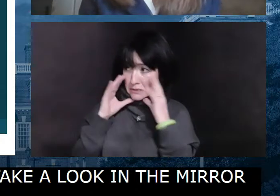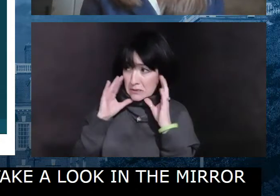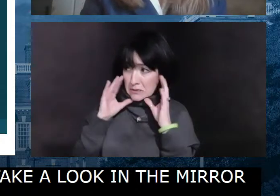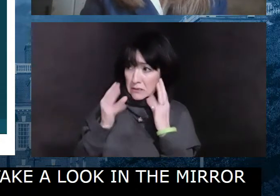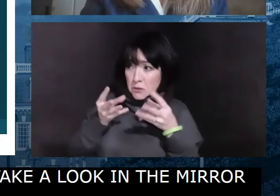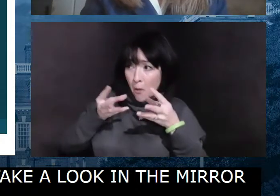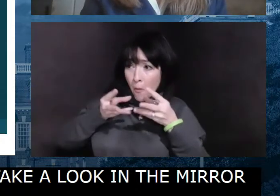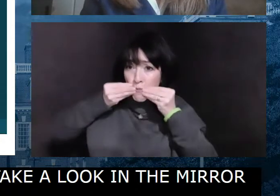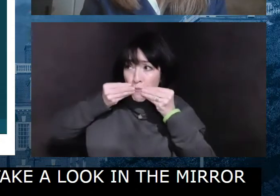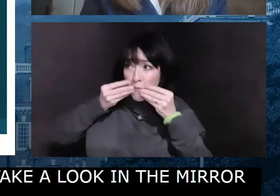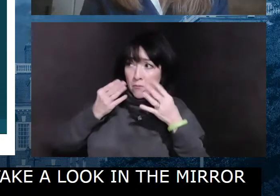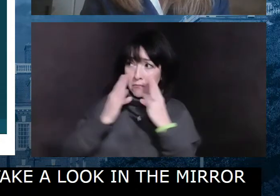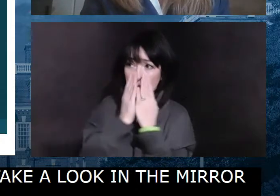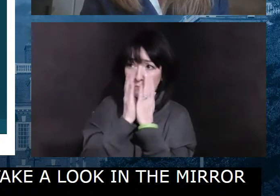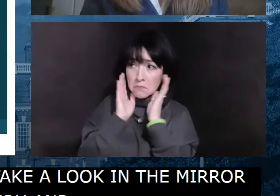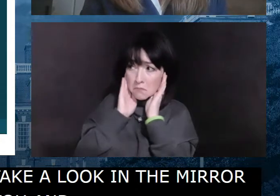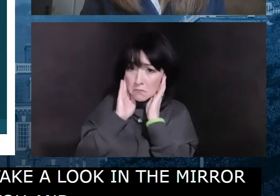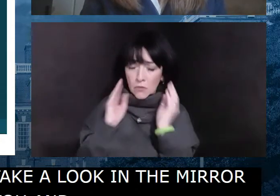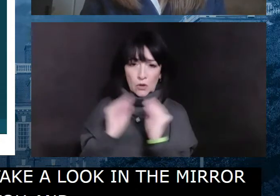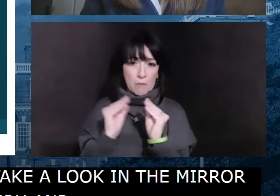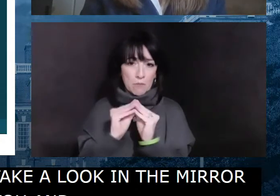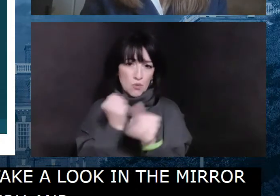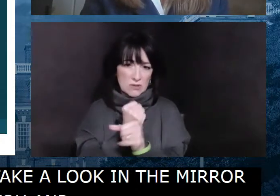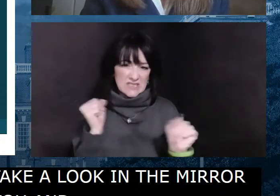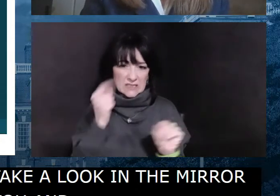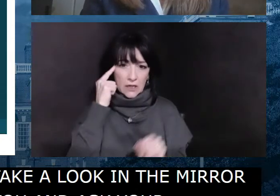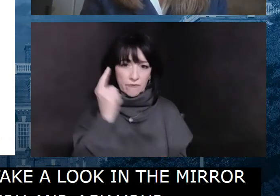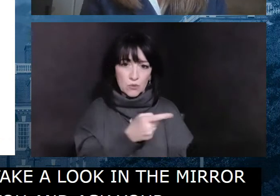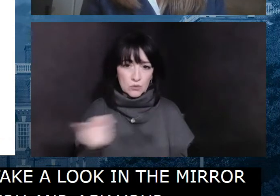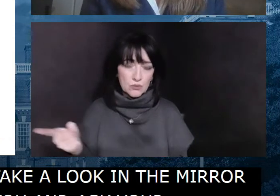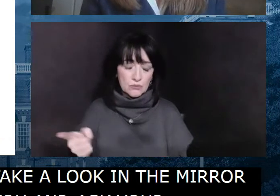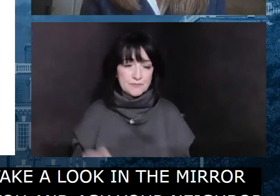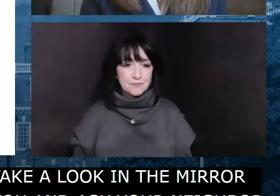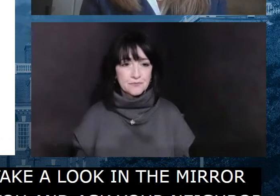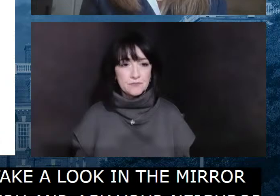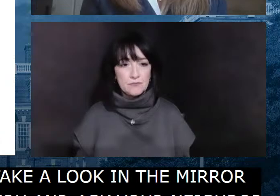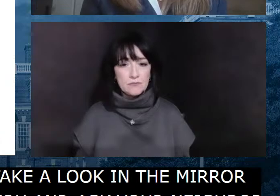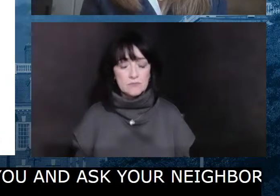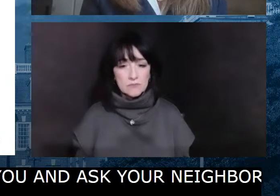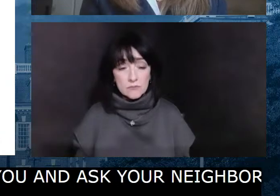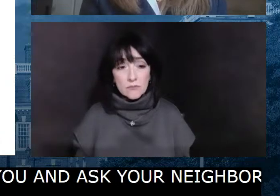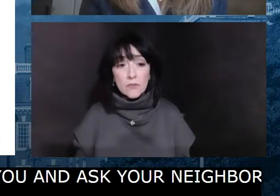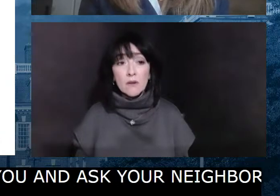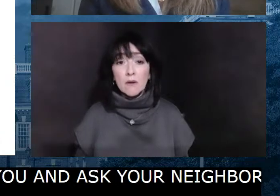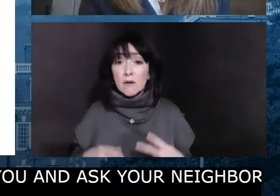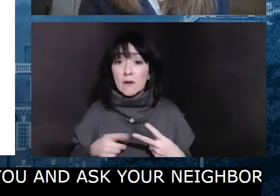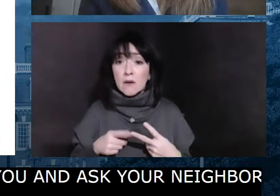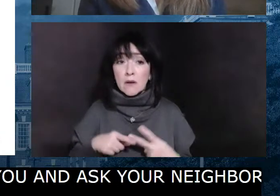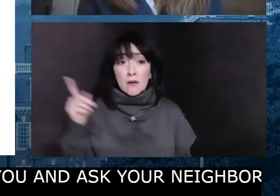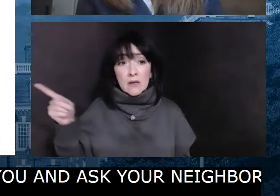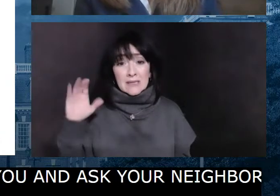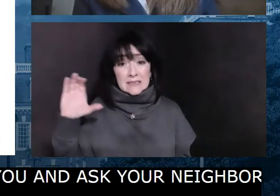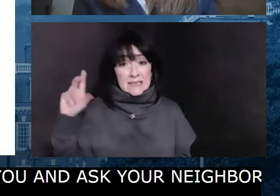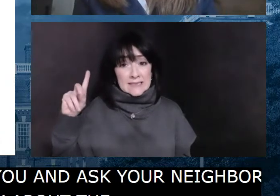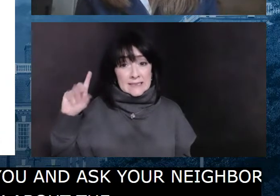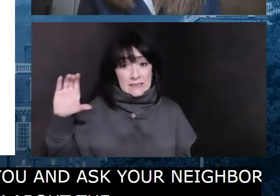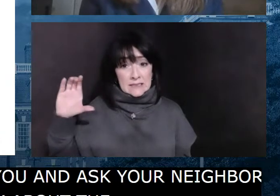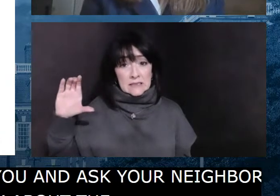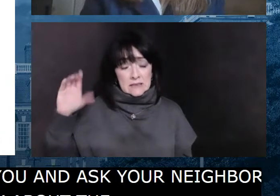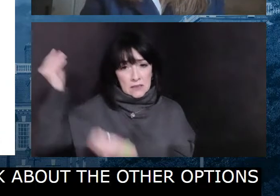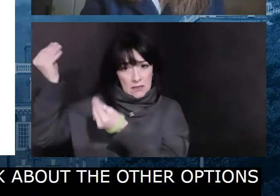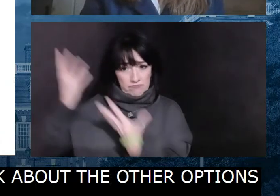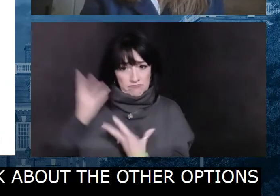you. CDC also came out with some new and updated guidance for those who have